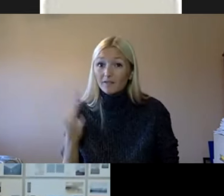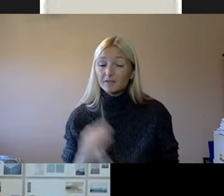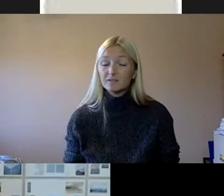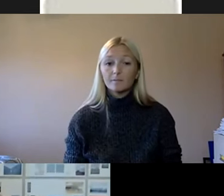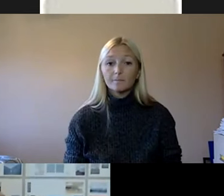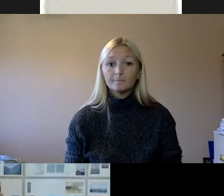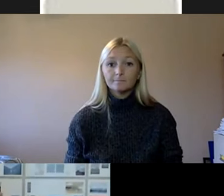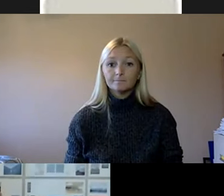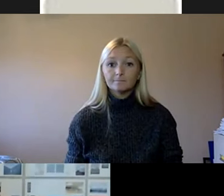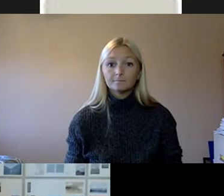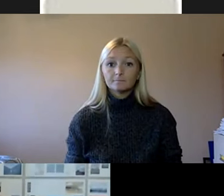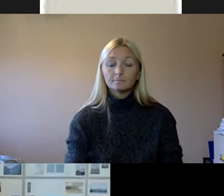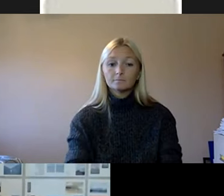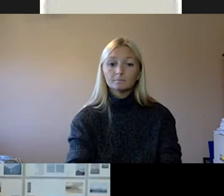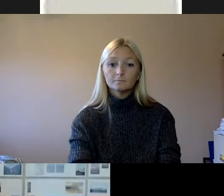I try to